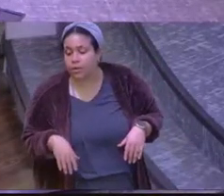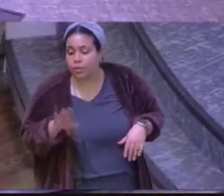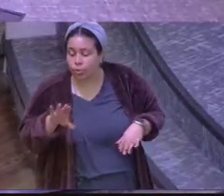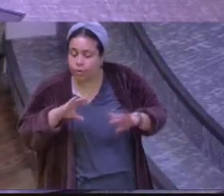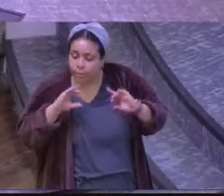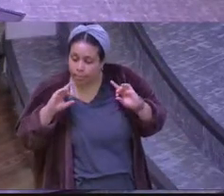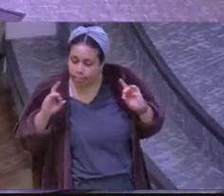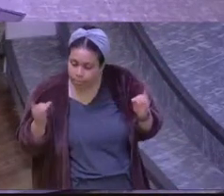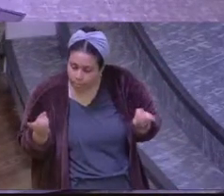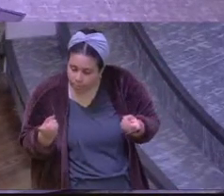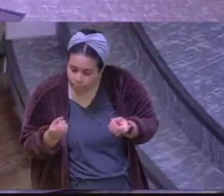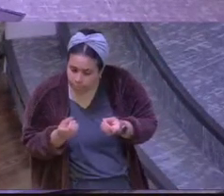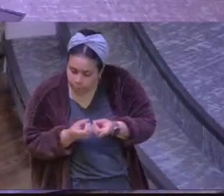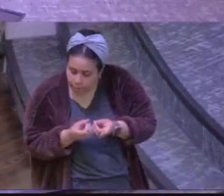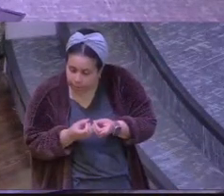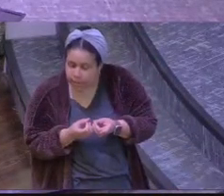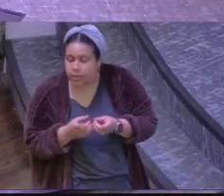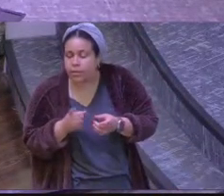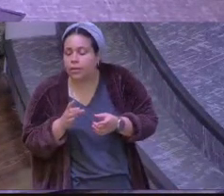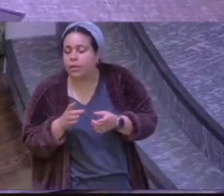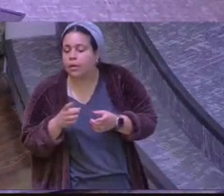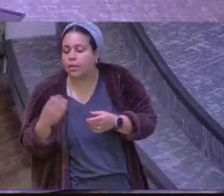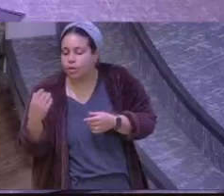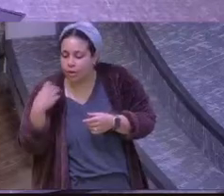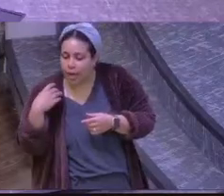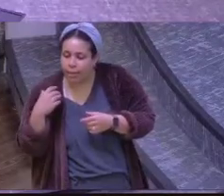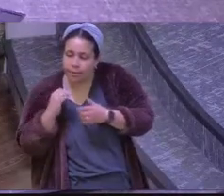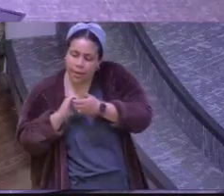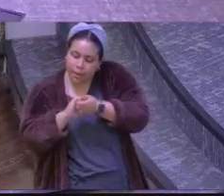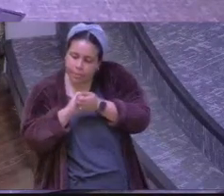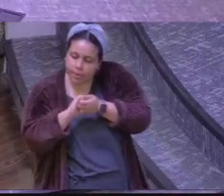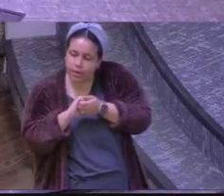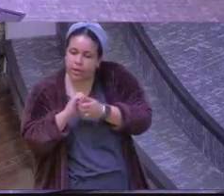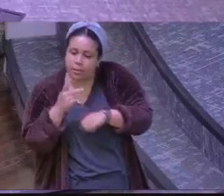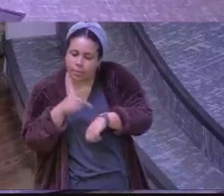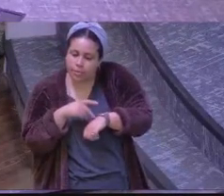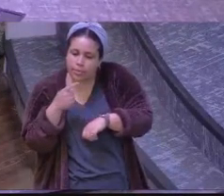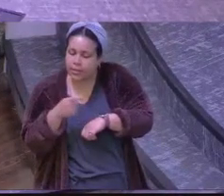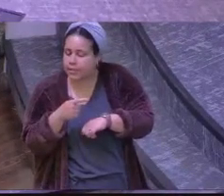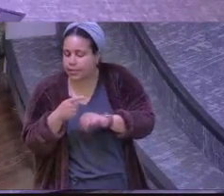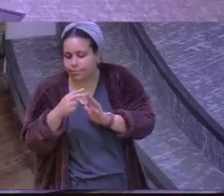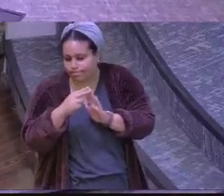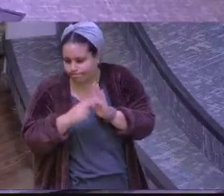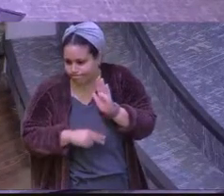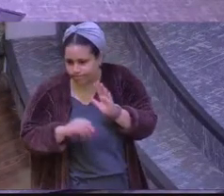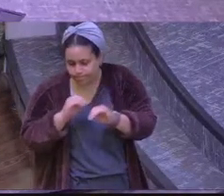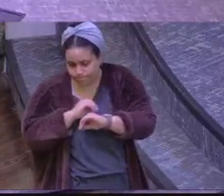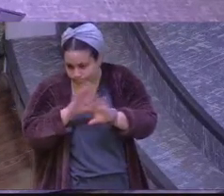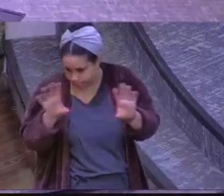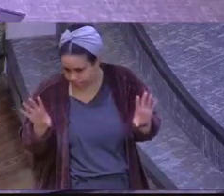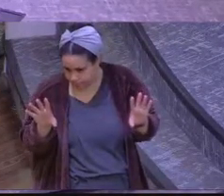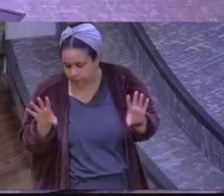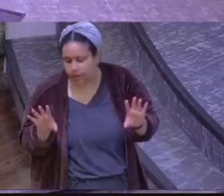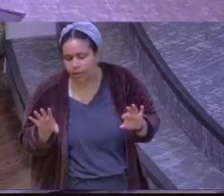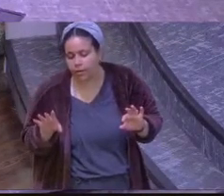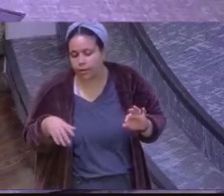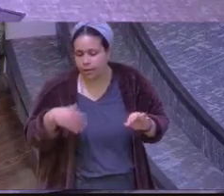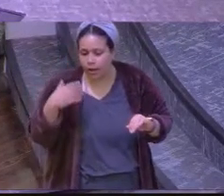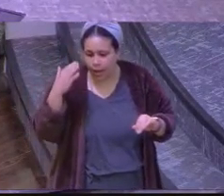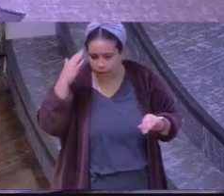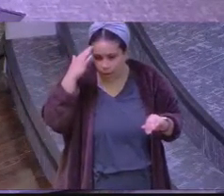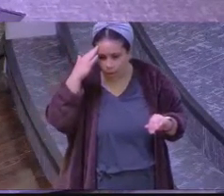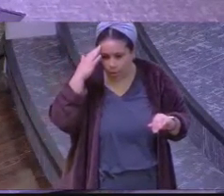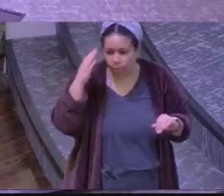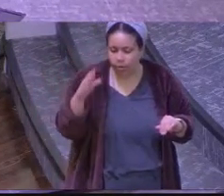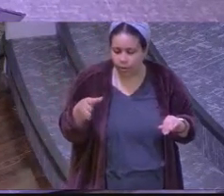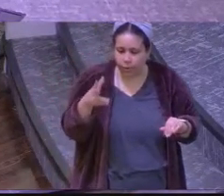department and the Cabinet for collaborating, as well as our principals. This is very thorough, and I know we